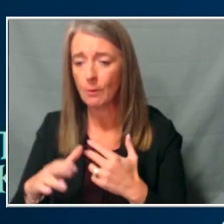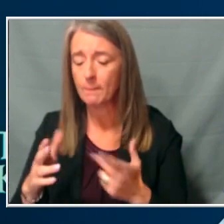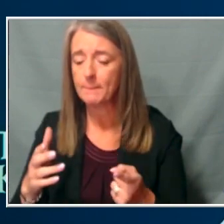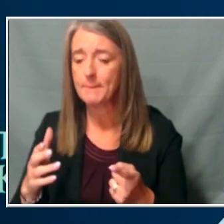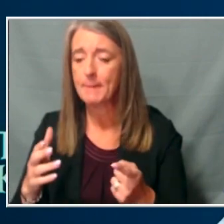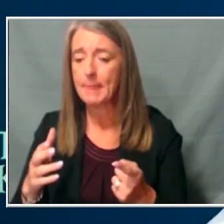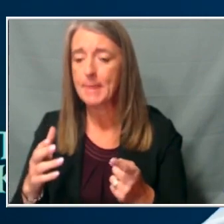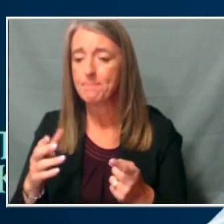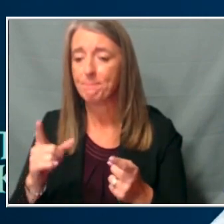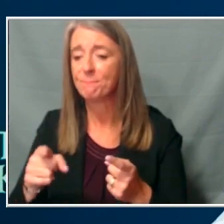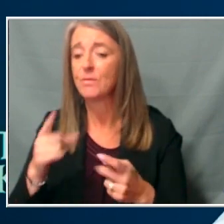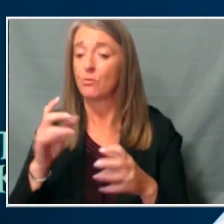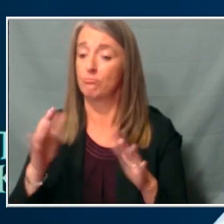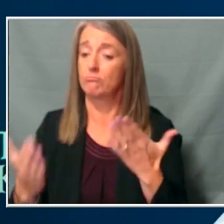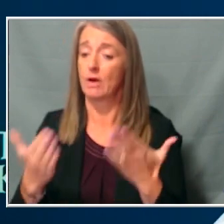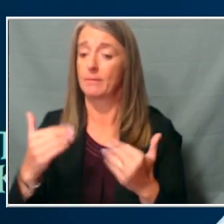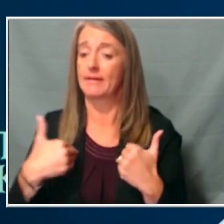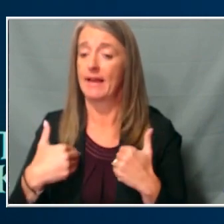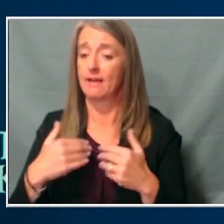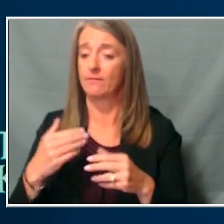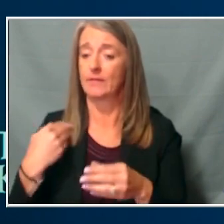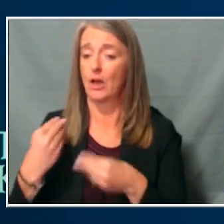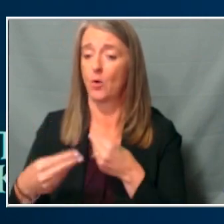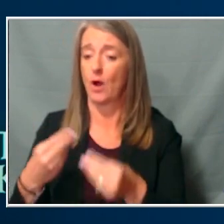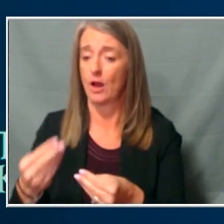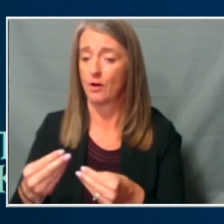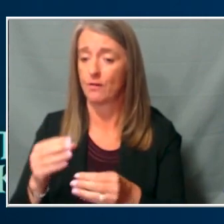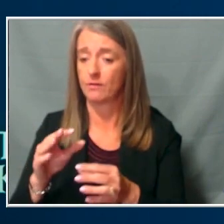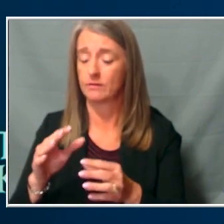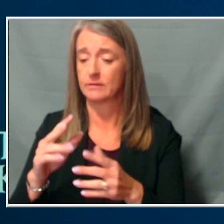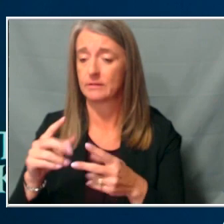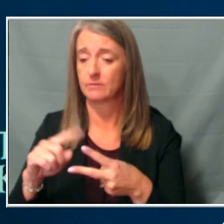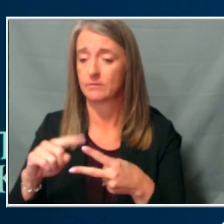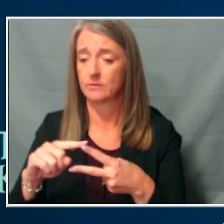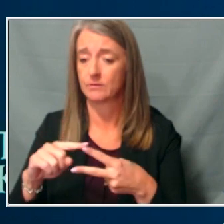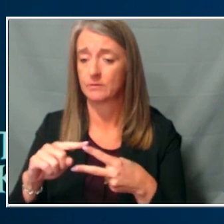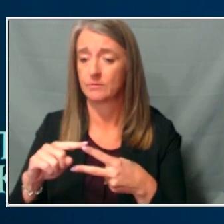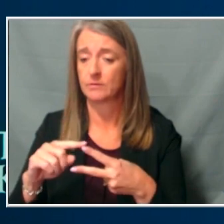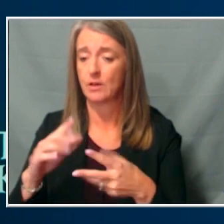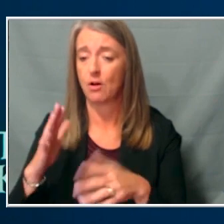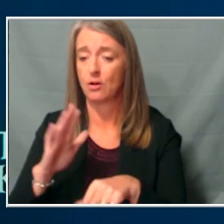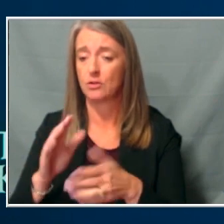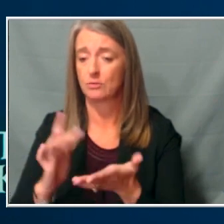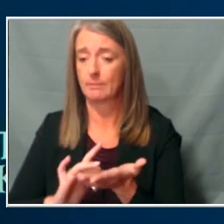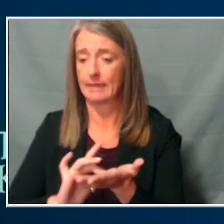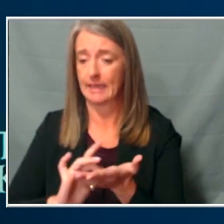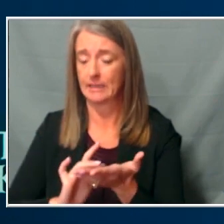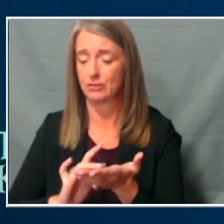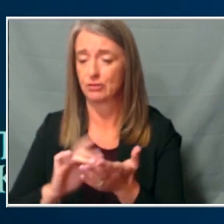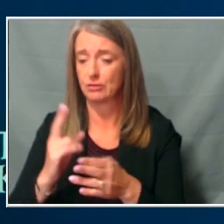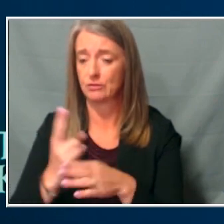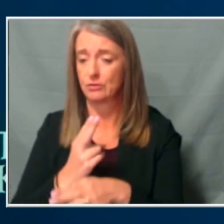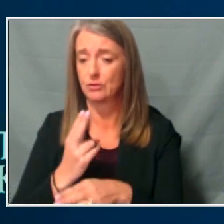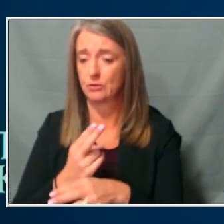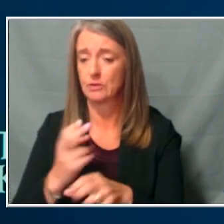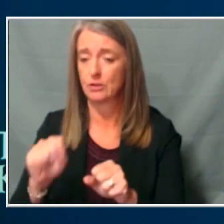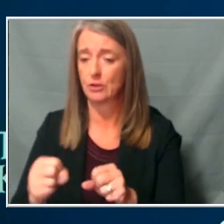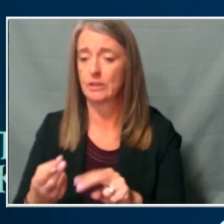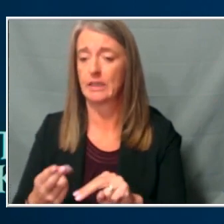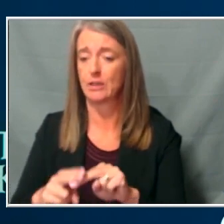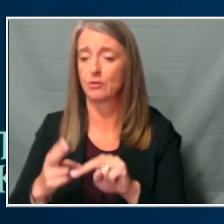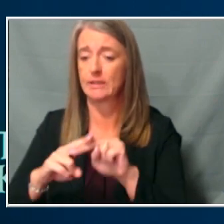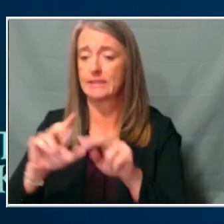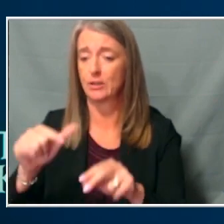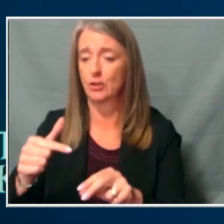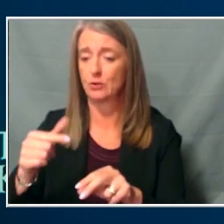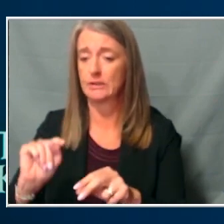you probably have the acquired form, which is what I think she had. She was on medications that could have potentially increased that QT interval. And